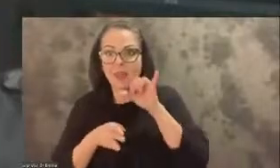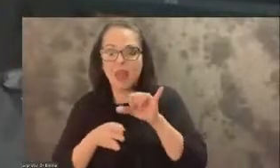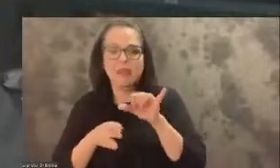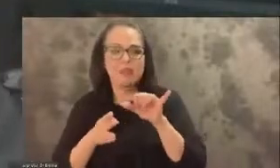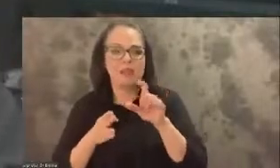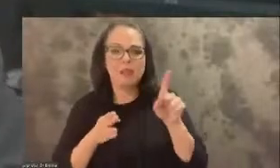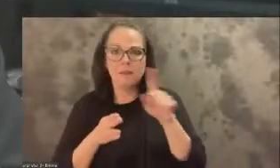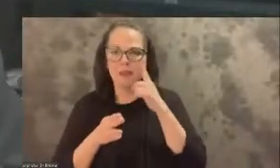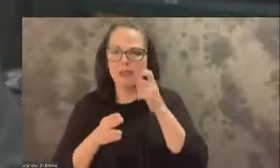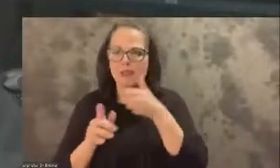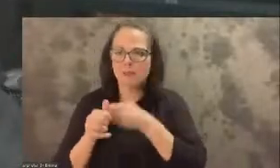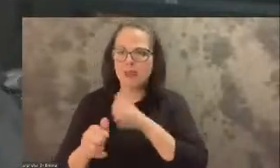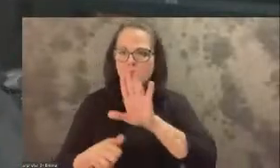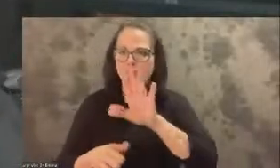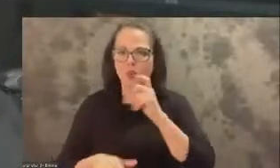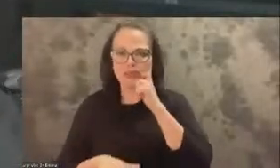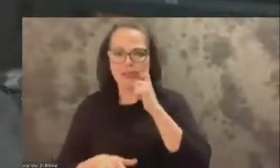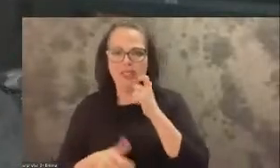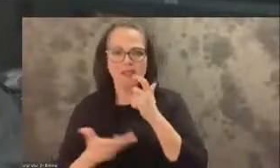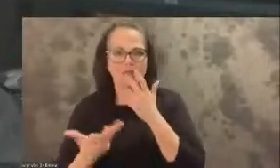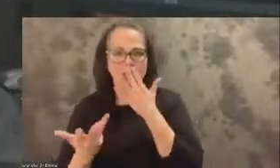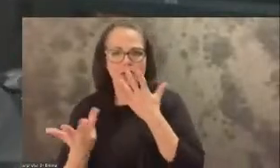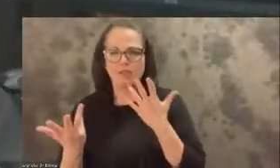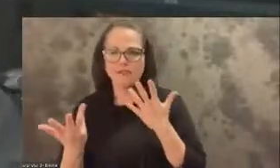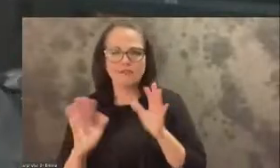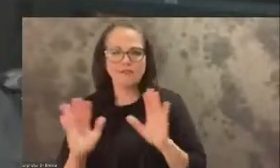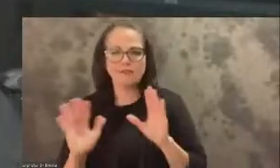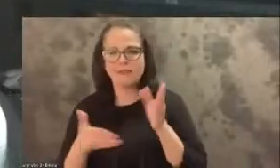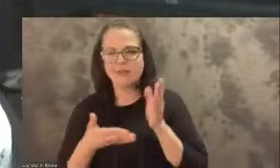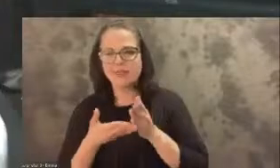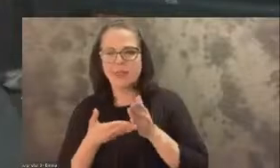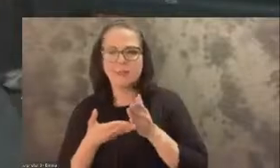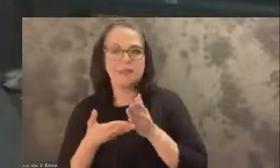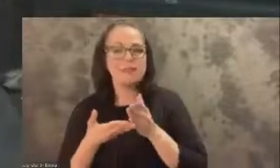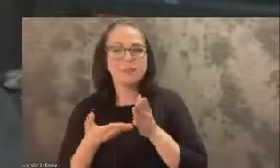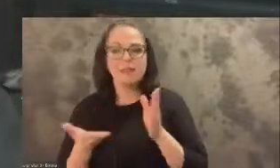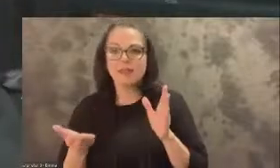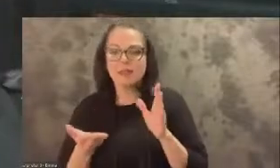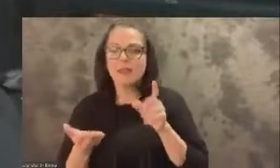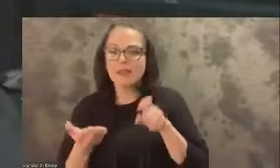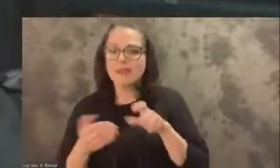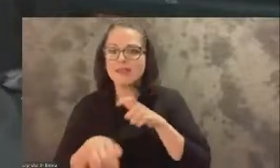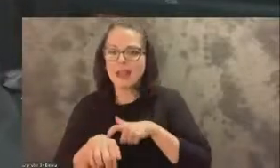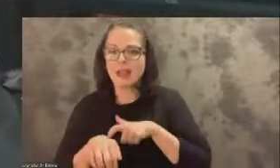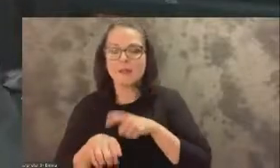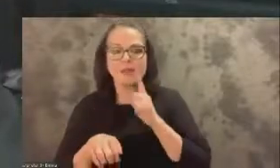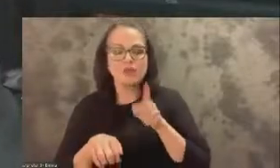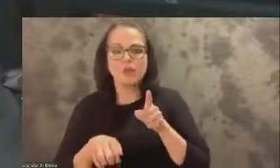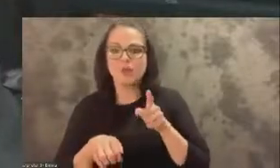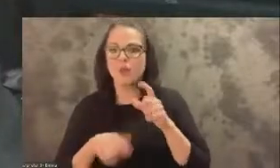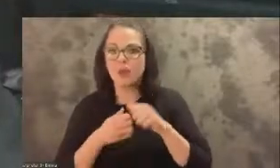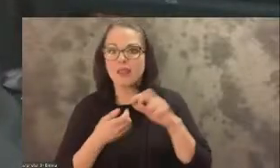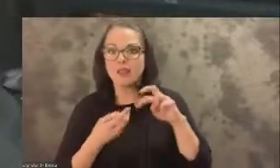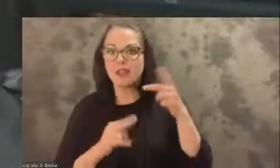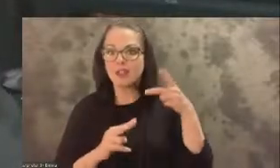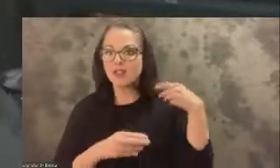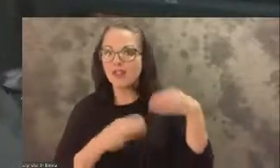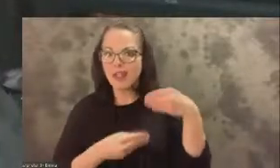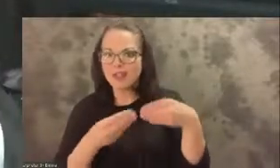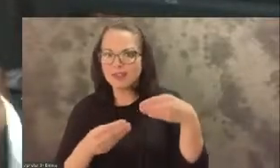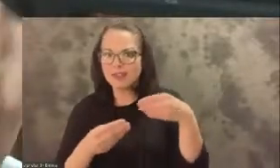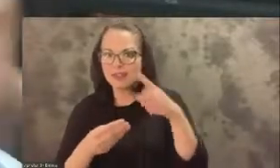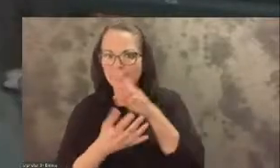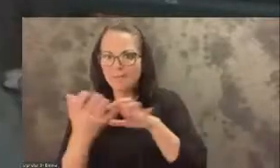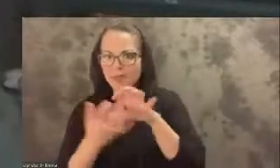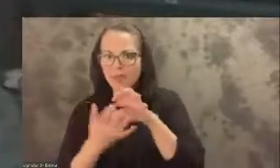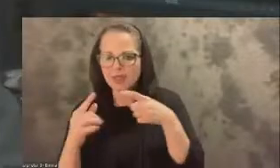skin color. And it's time for us to stop conflating race with genetics. This is a